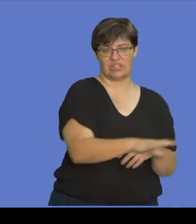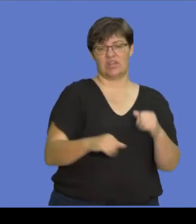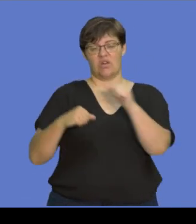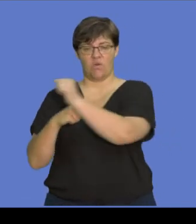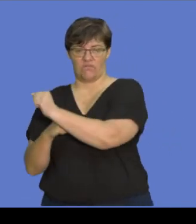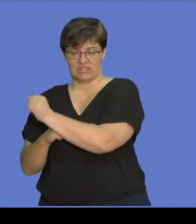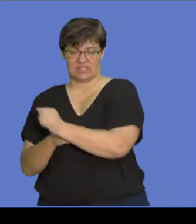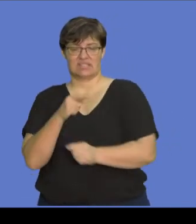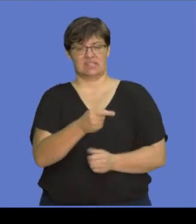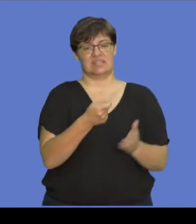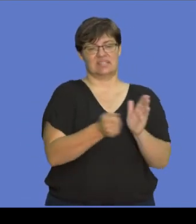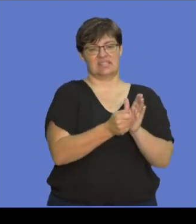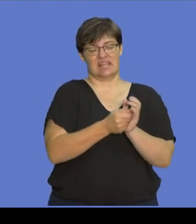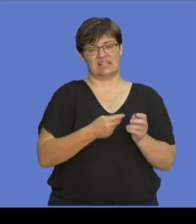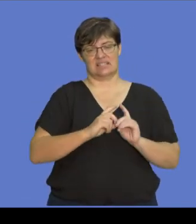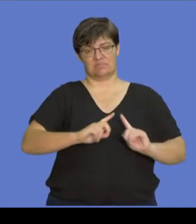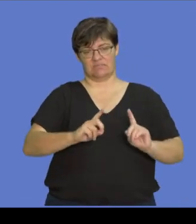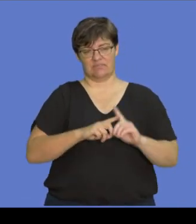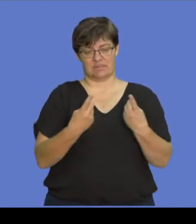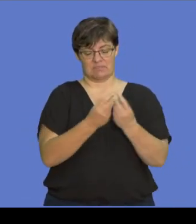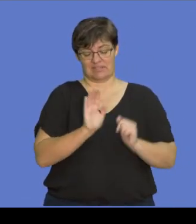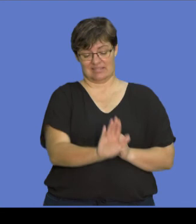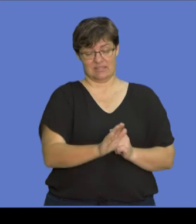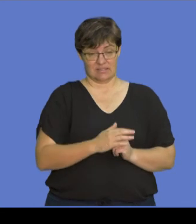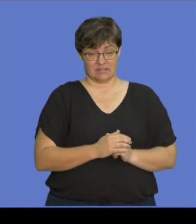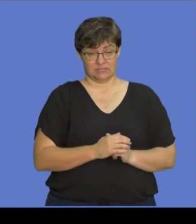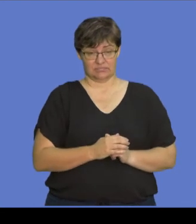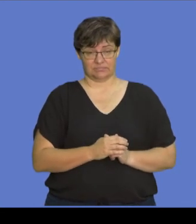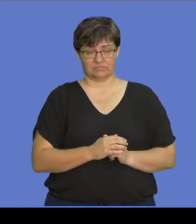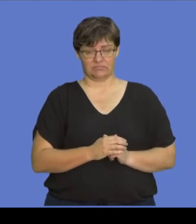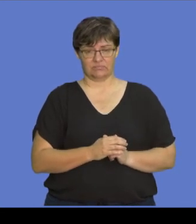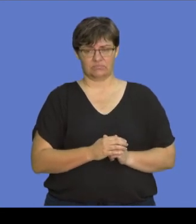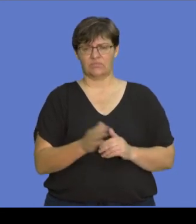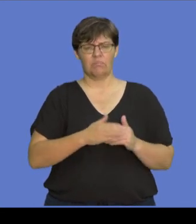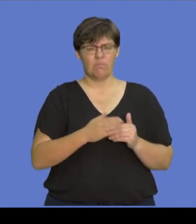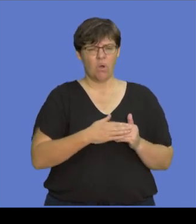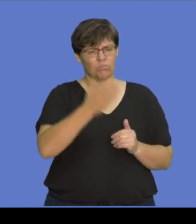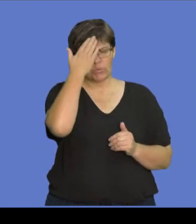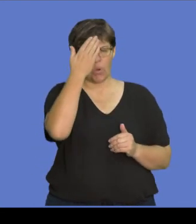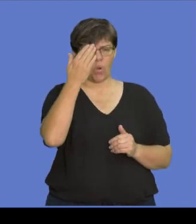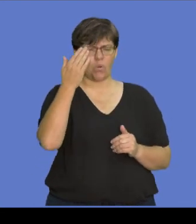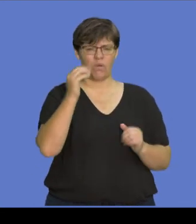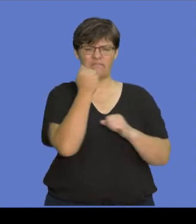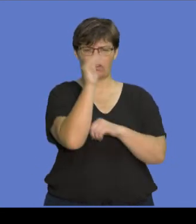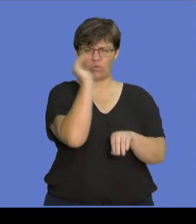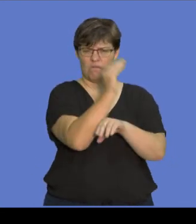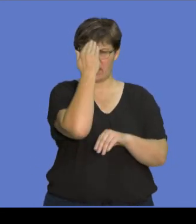office, and the sales department. Okay, what else do we know about our factory overheads? We